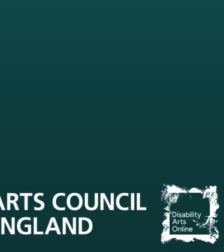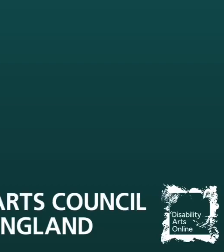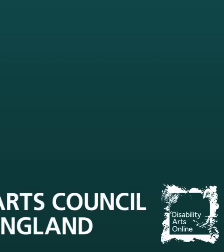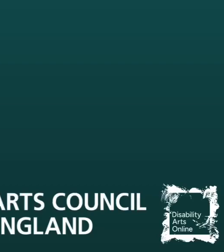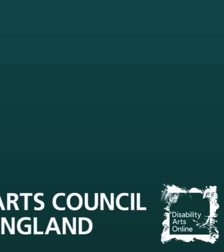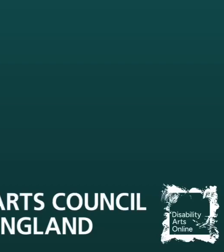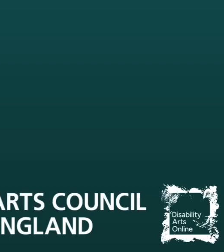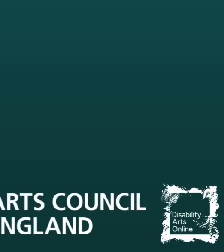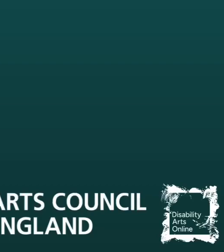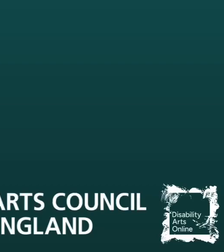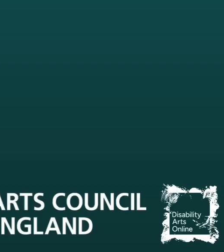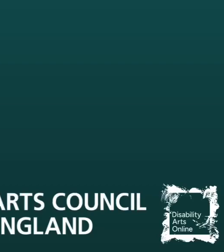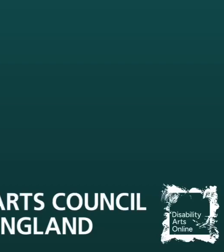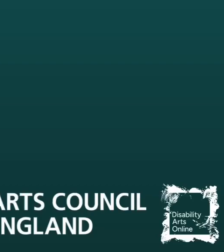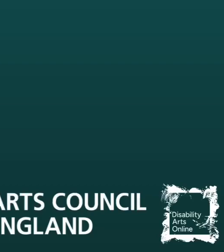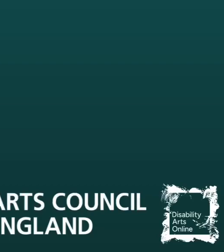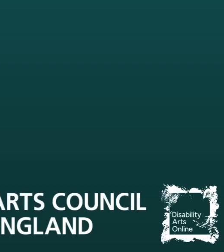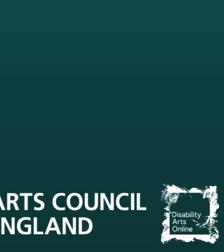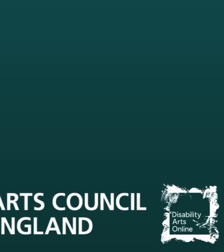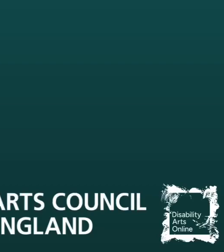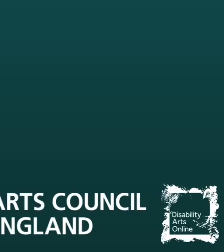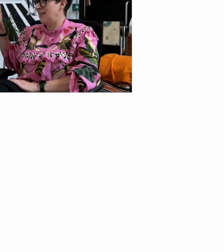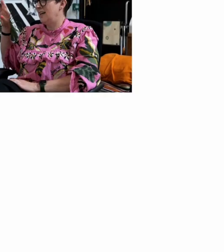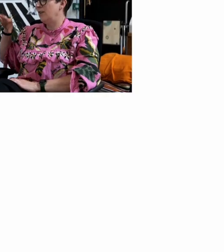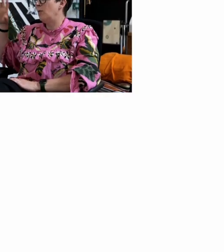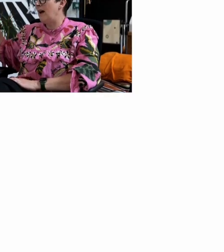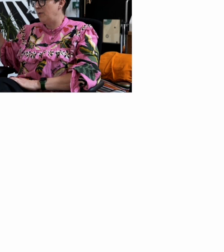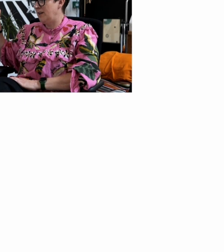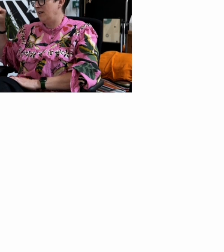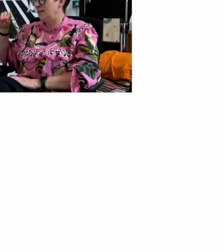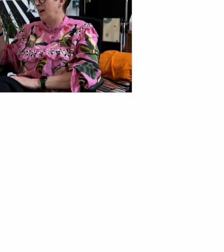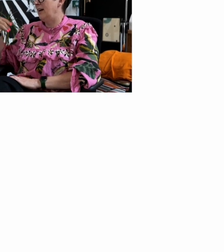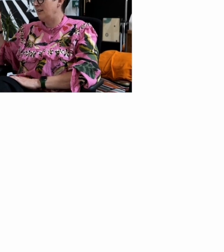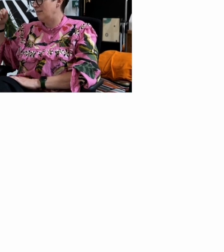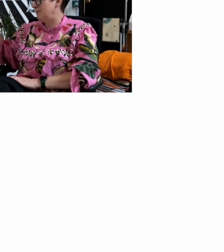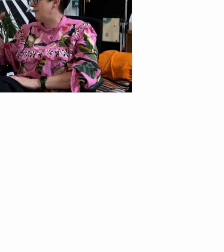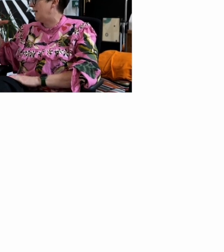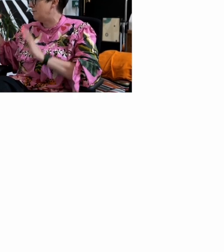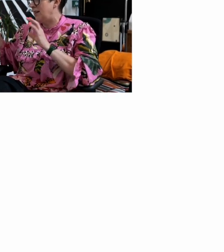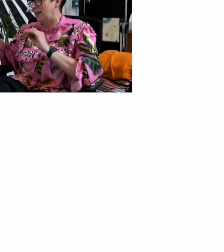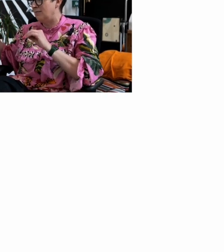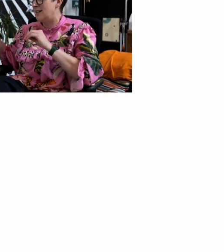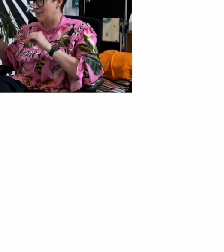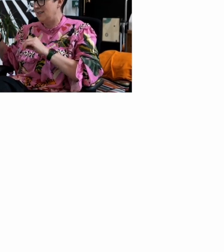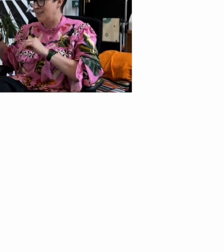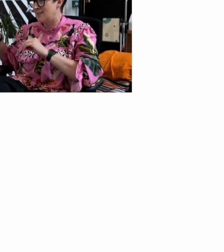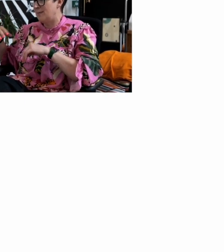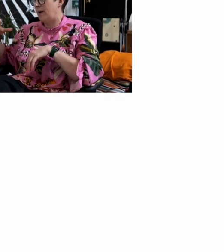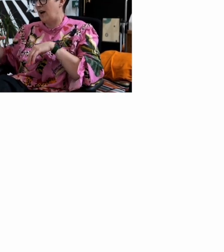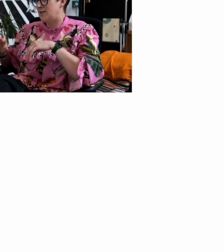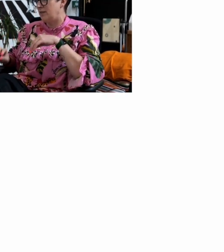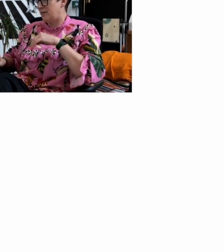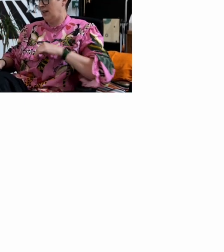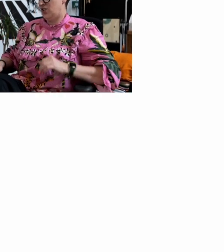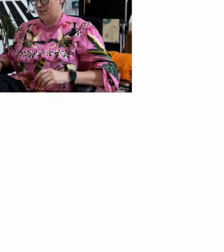Understanding the investment principles. Executive perspectives. The executives of 3 national portfolio organizations share their